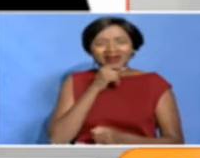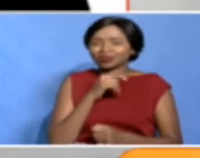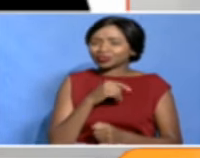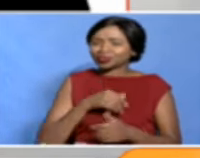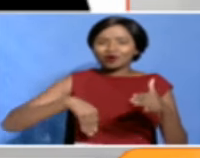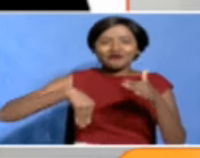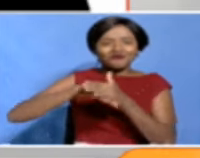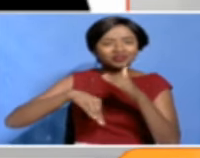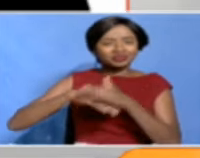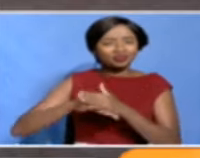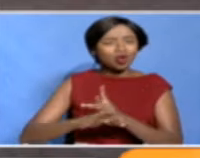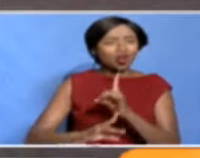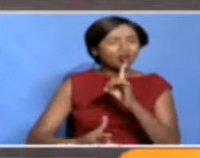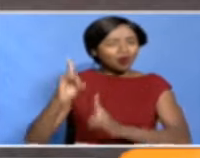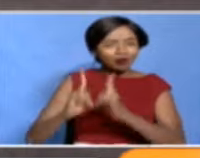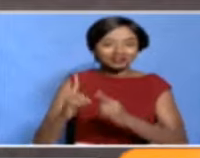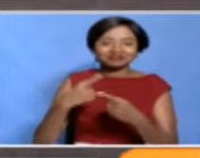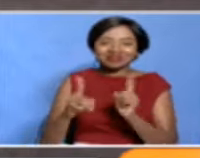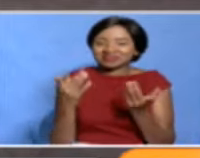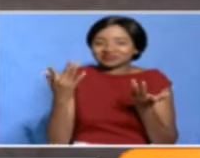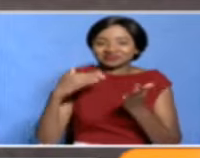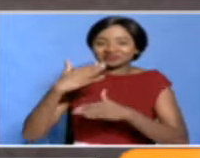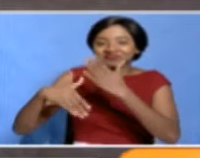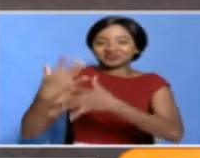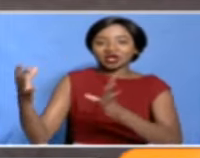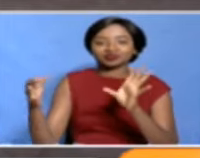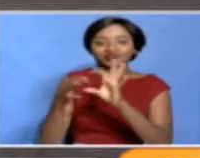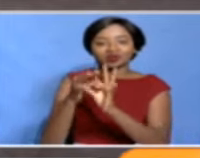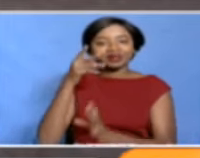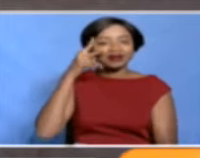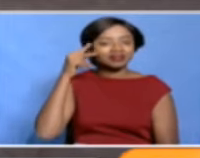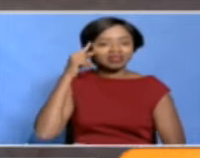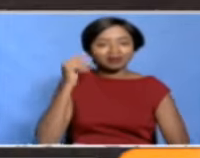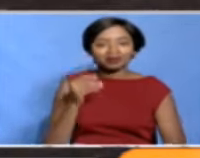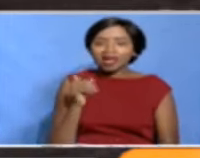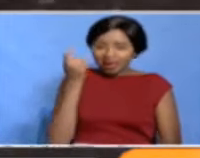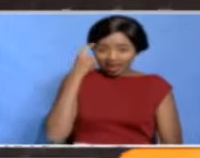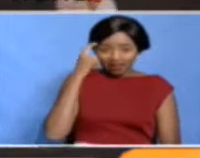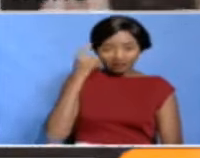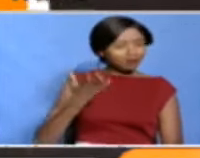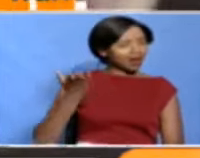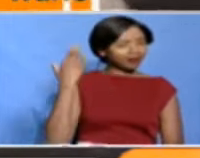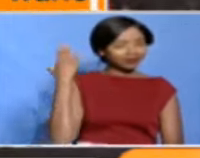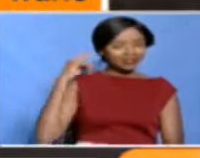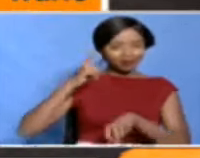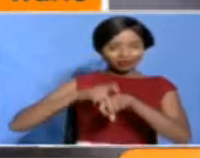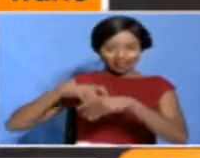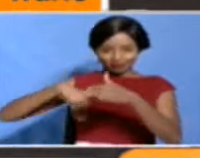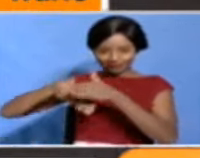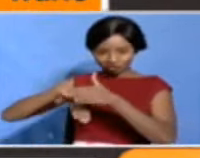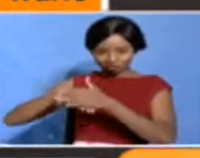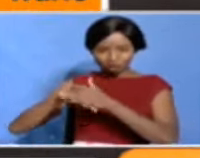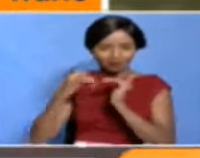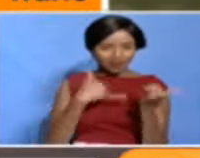before joining Al-Shabaab. Van Persie nilikuwa namfahamu tukicheza naye ball kitambo. Ni mtu ambaye alikuwa na